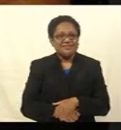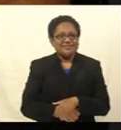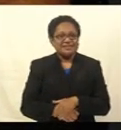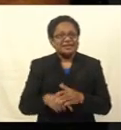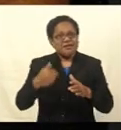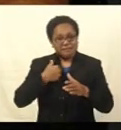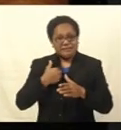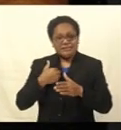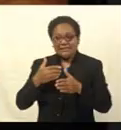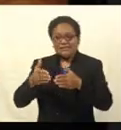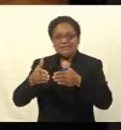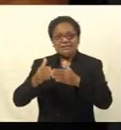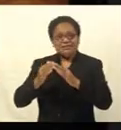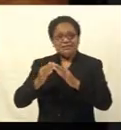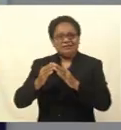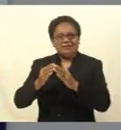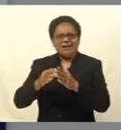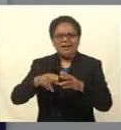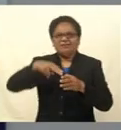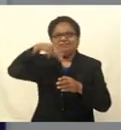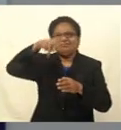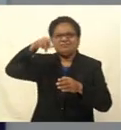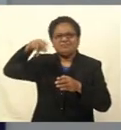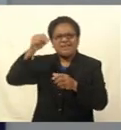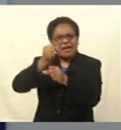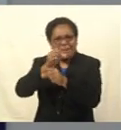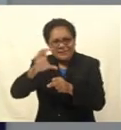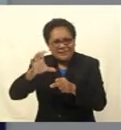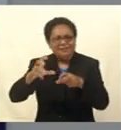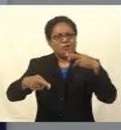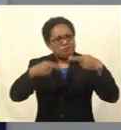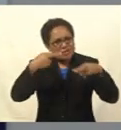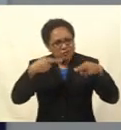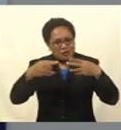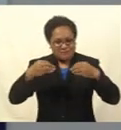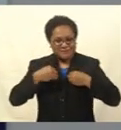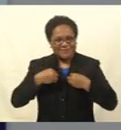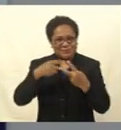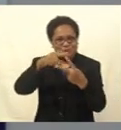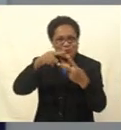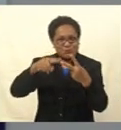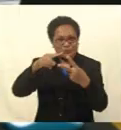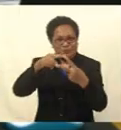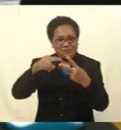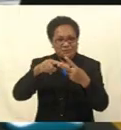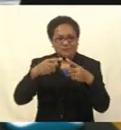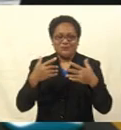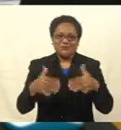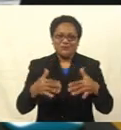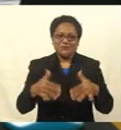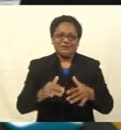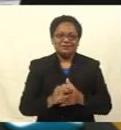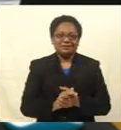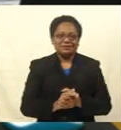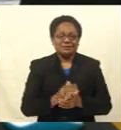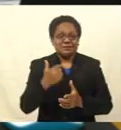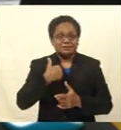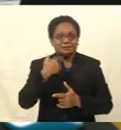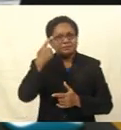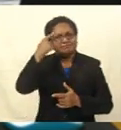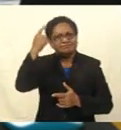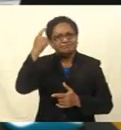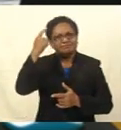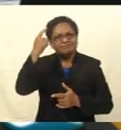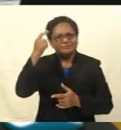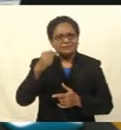signage company was a dream, restaurants were a dream. So what I thought was, why don't we,